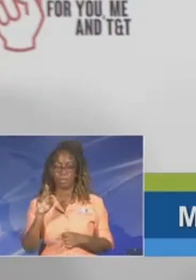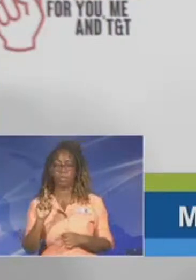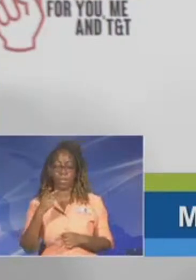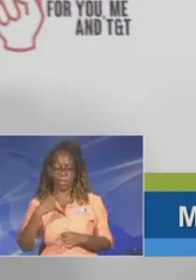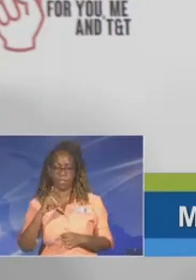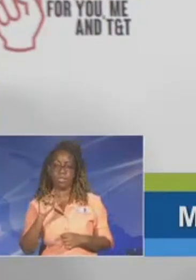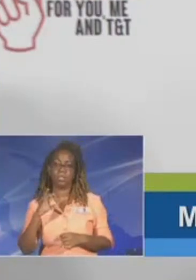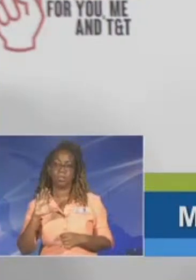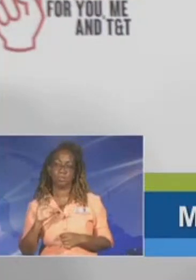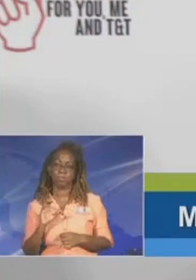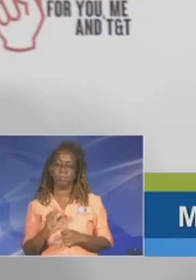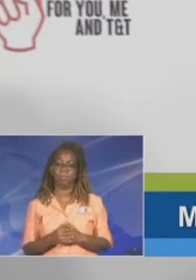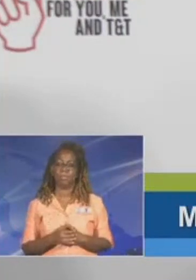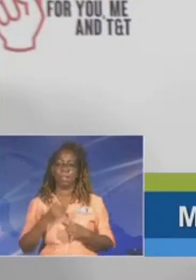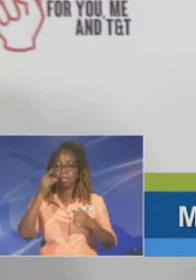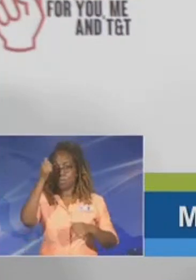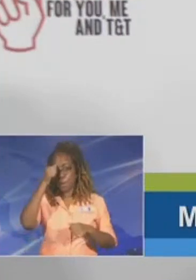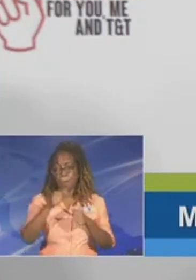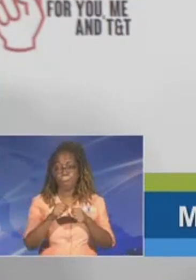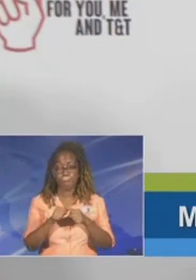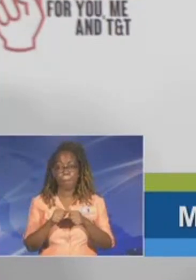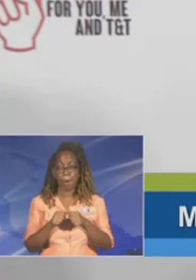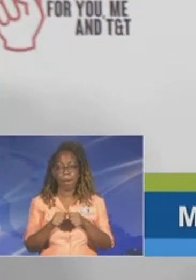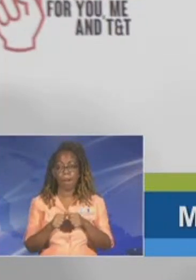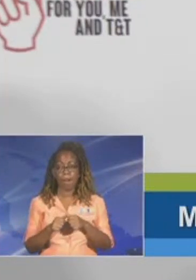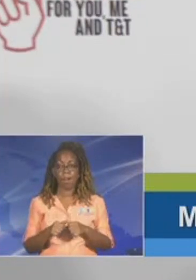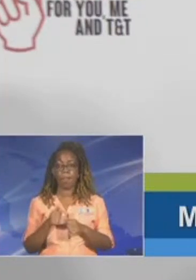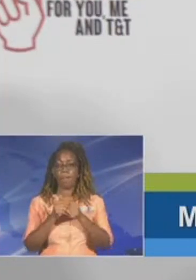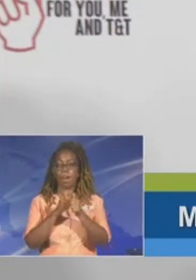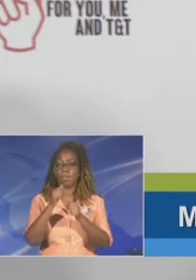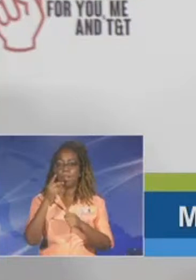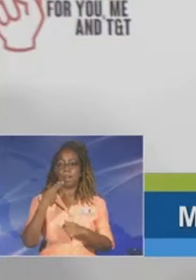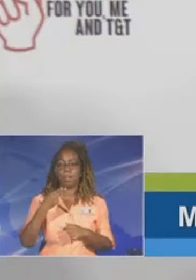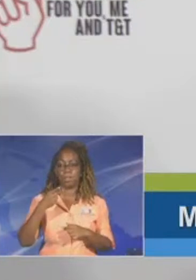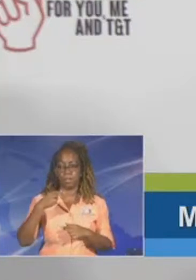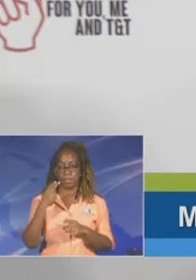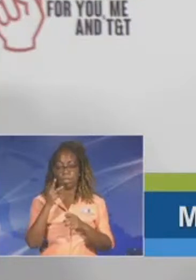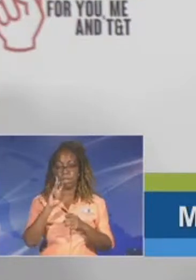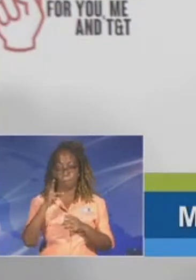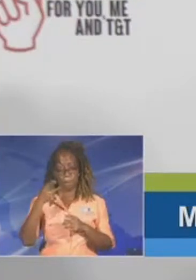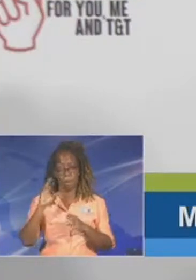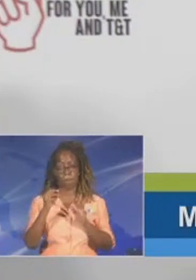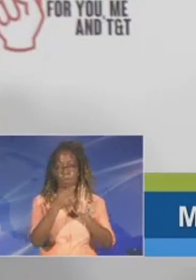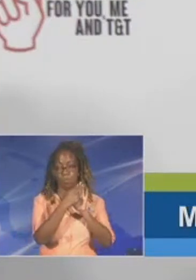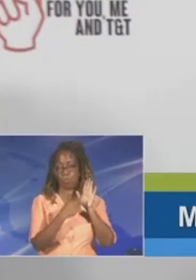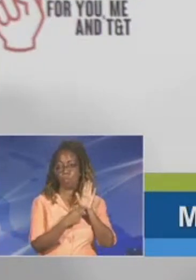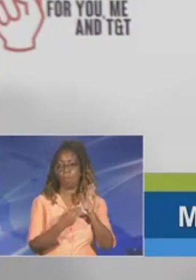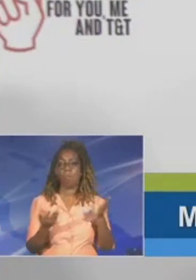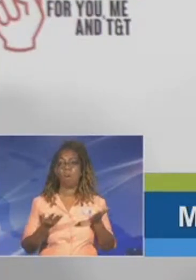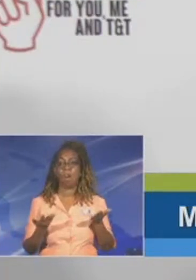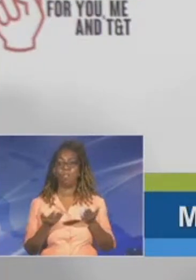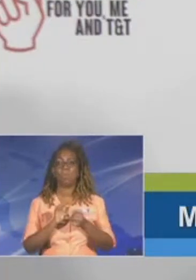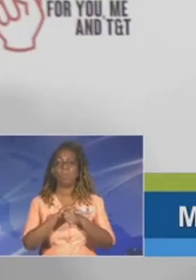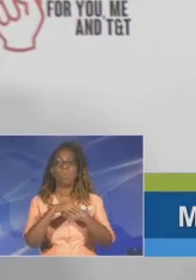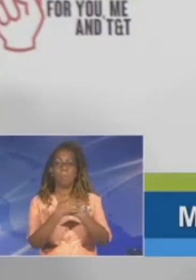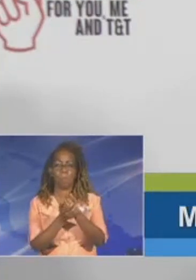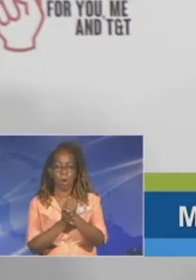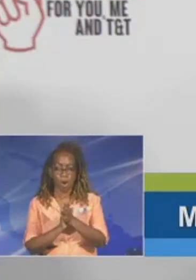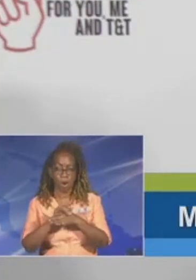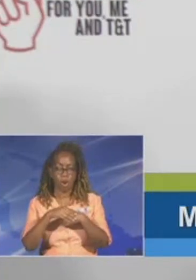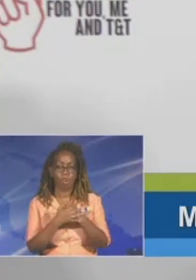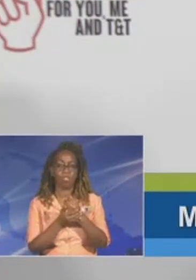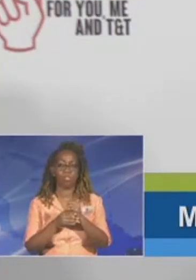The 3 W's are WHO guidelines that have stood the test of time. Let us continue to wear